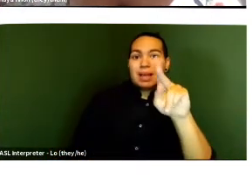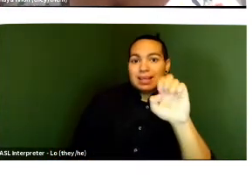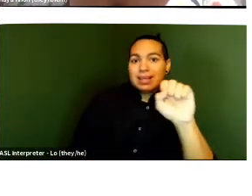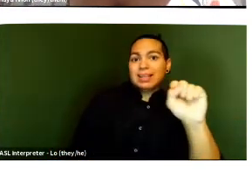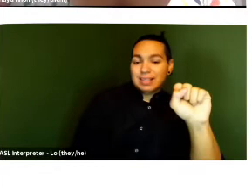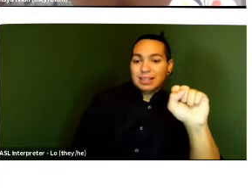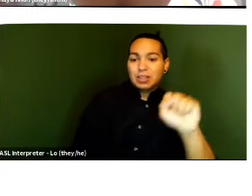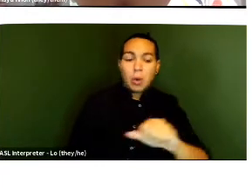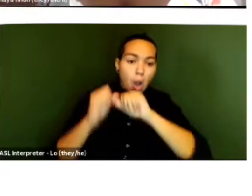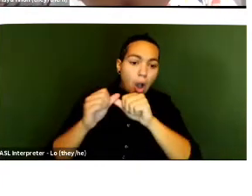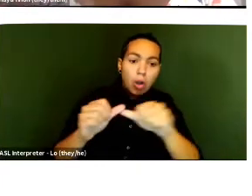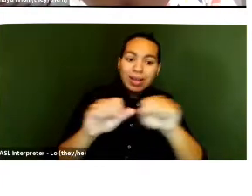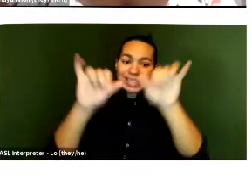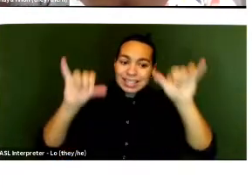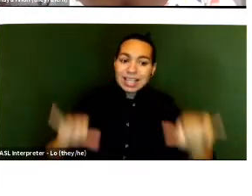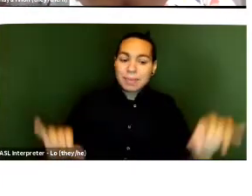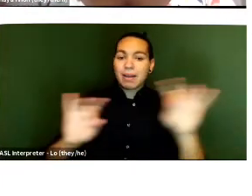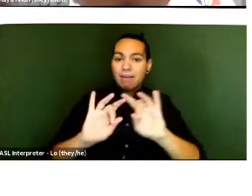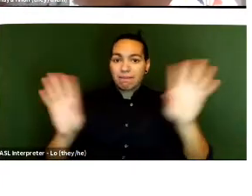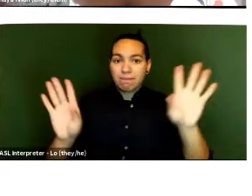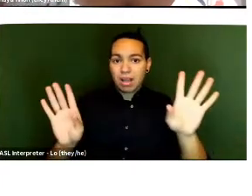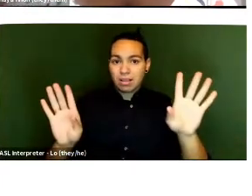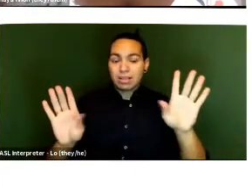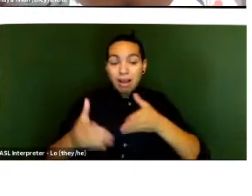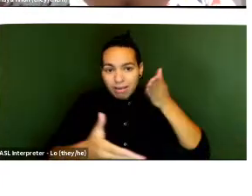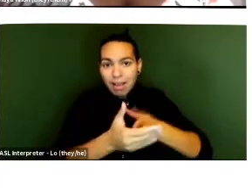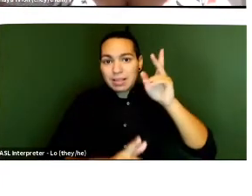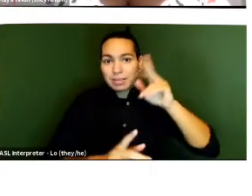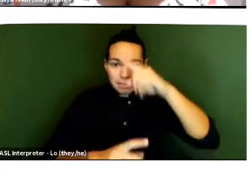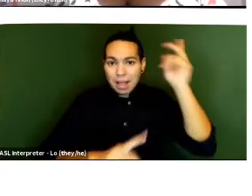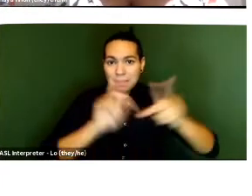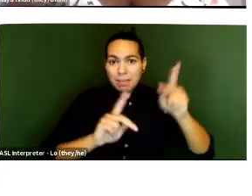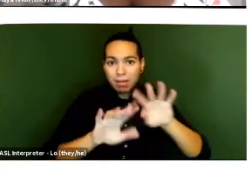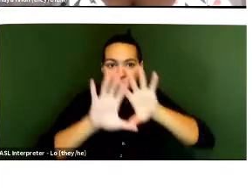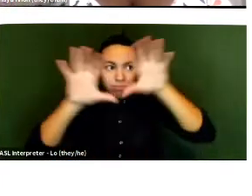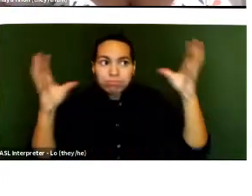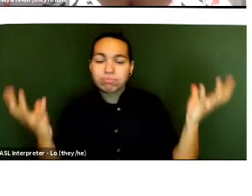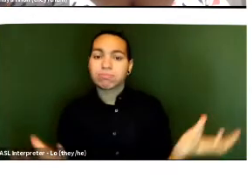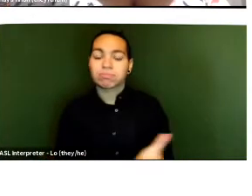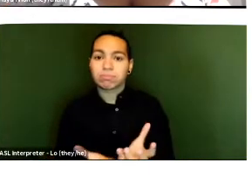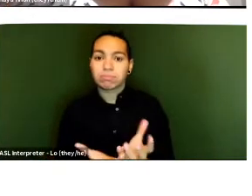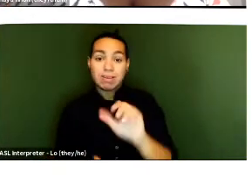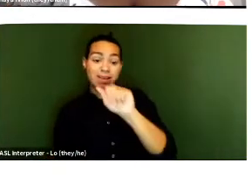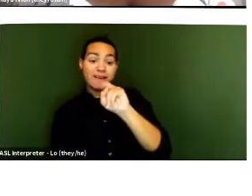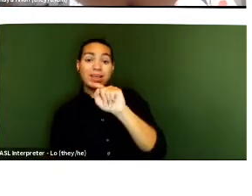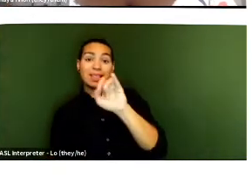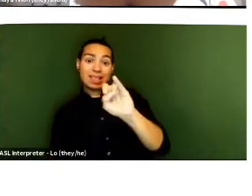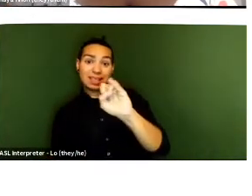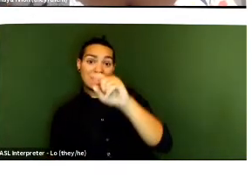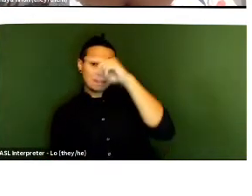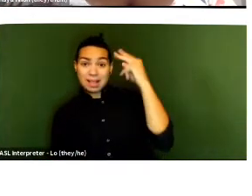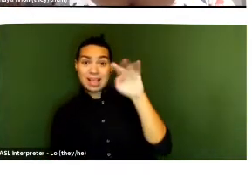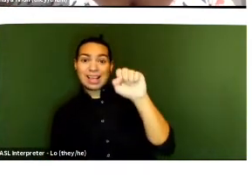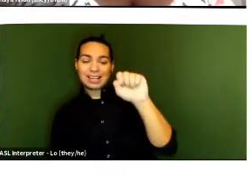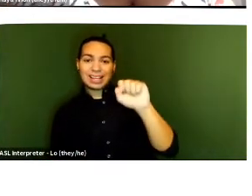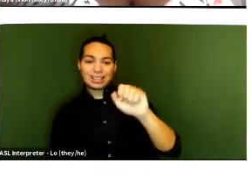systemic violence against Black people globally. Anti-Blackness is the perpetuation of racial hierarchy